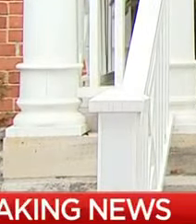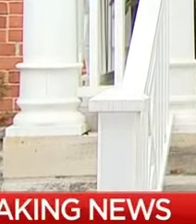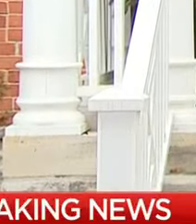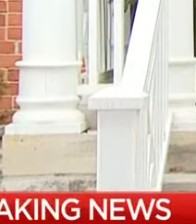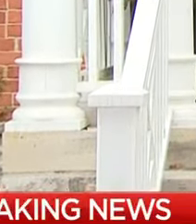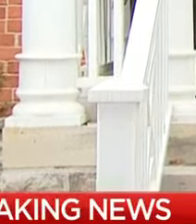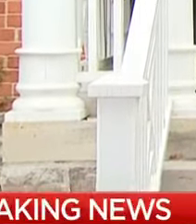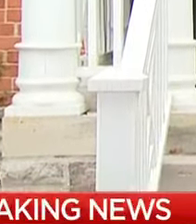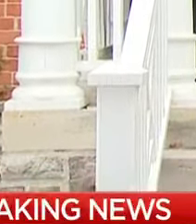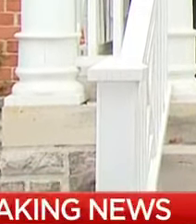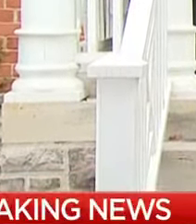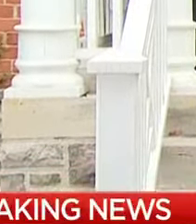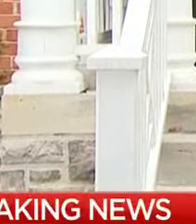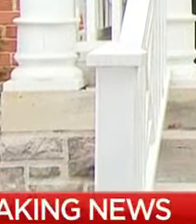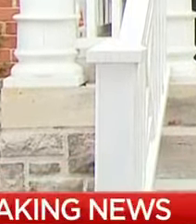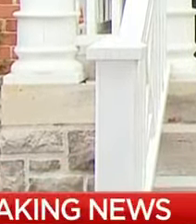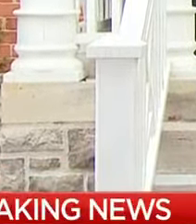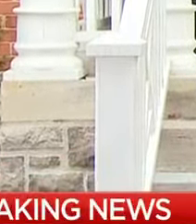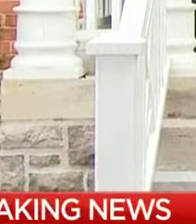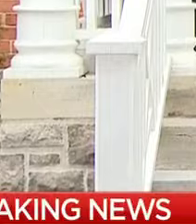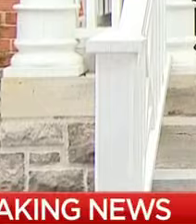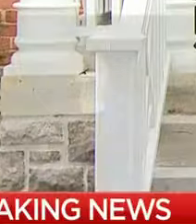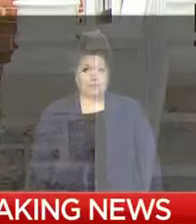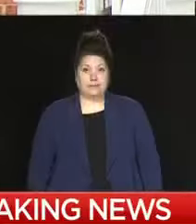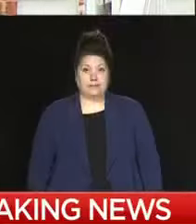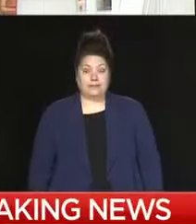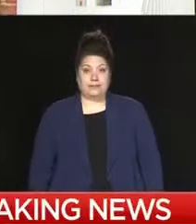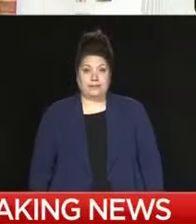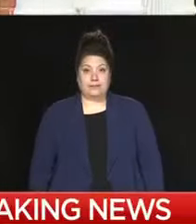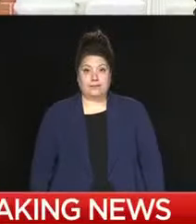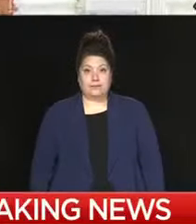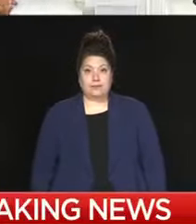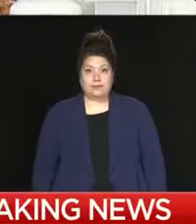Minister Justin Trudeau with his Friday address.